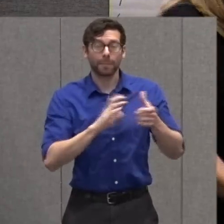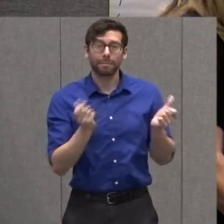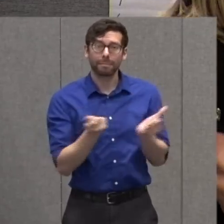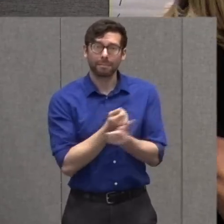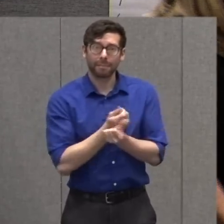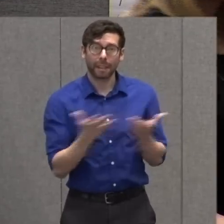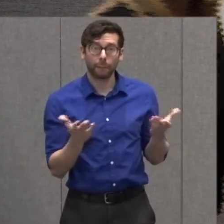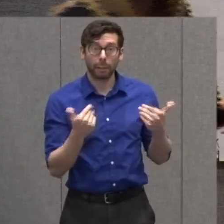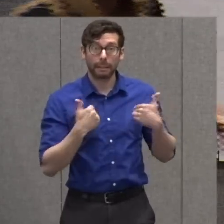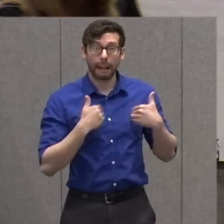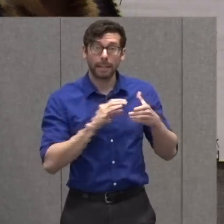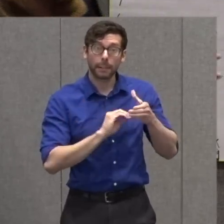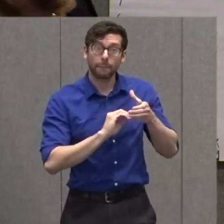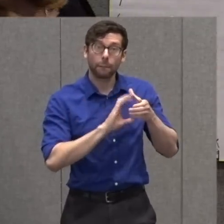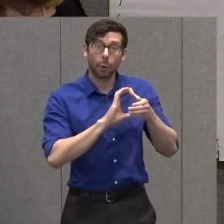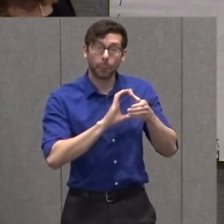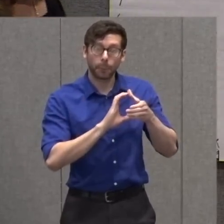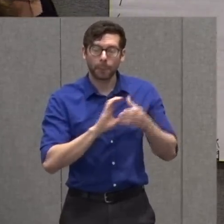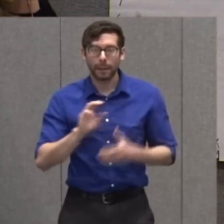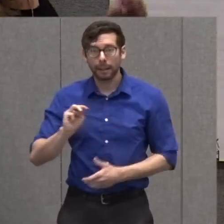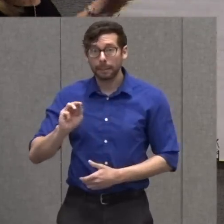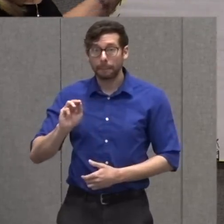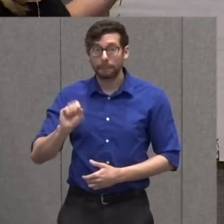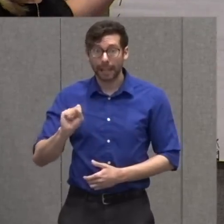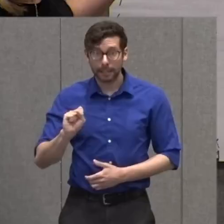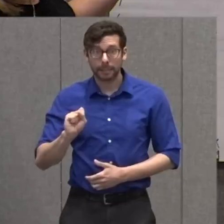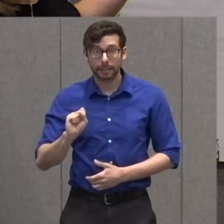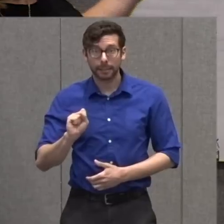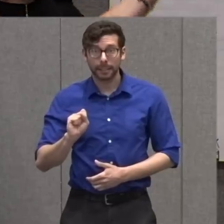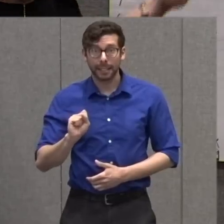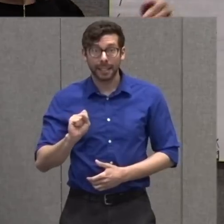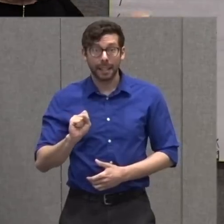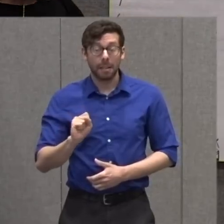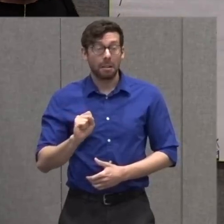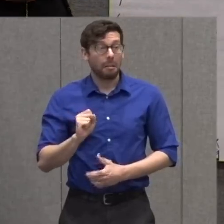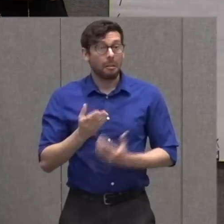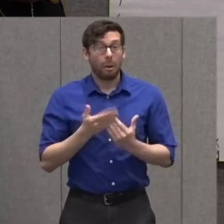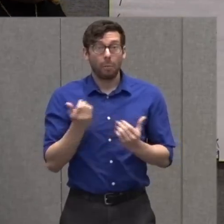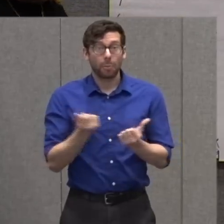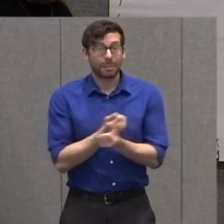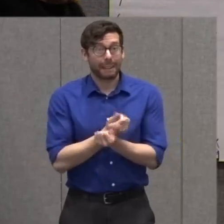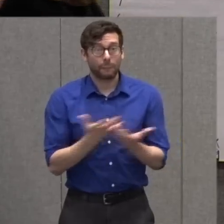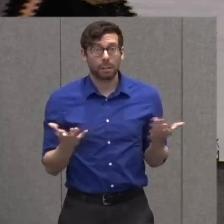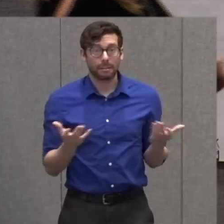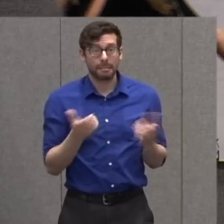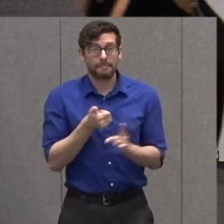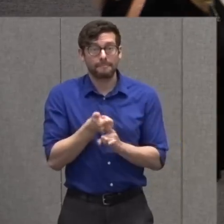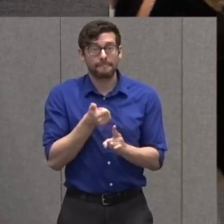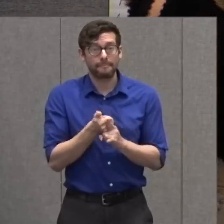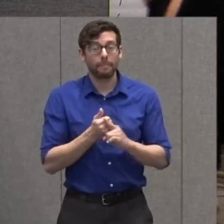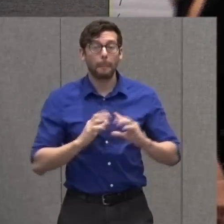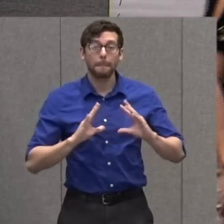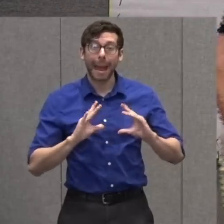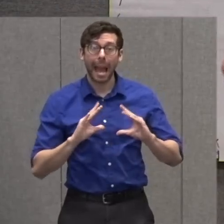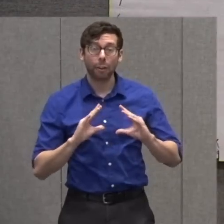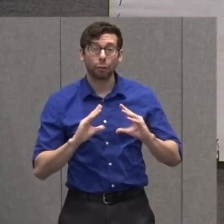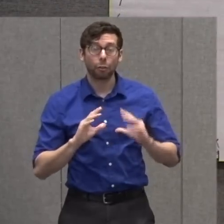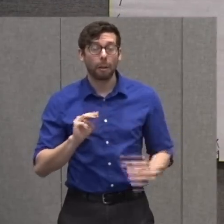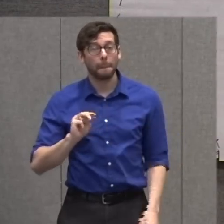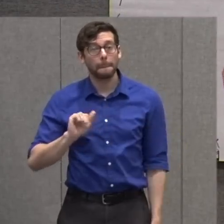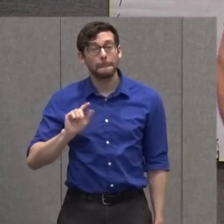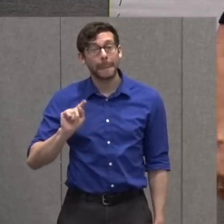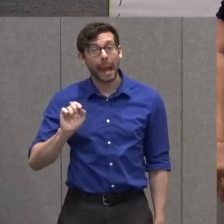volume and mass. Almost everything we have is matter. We use our senses